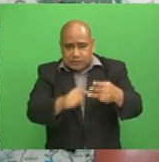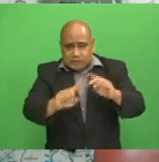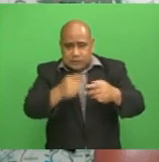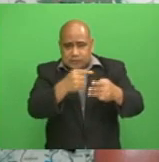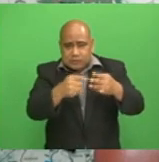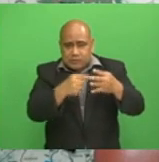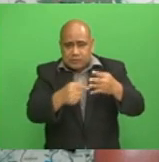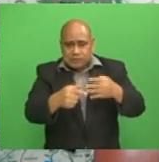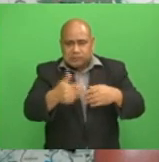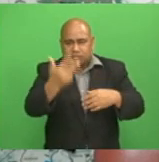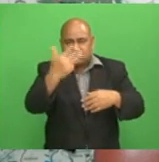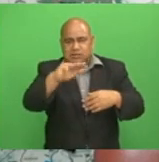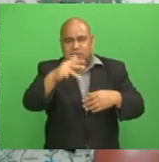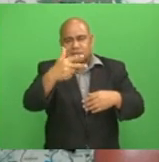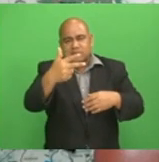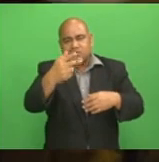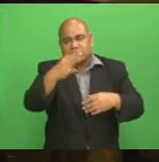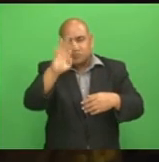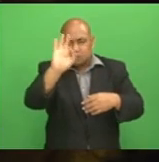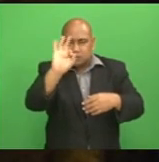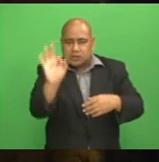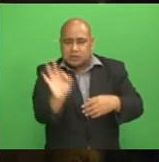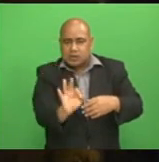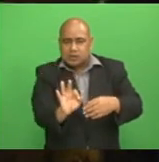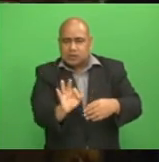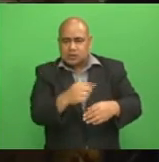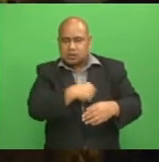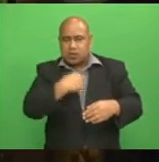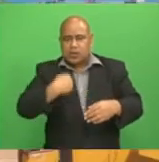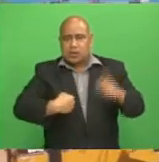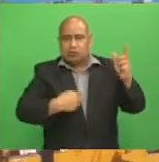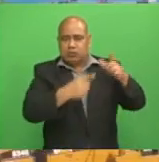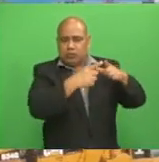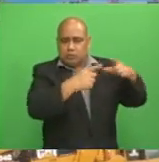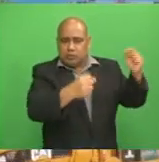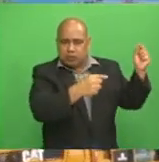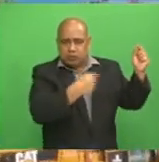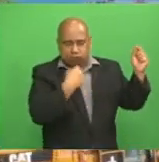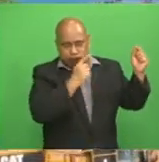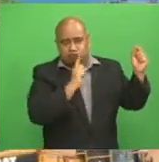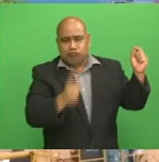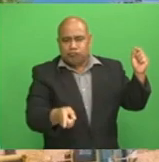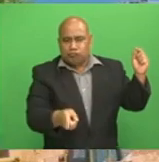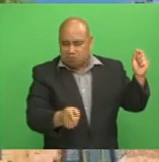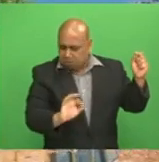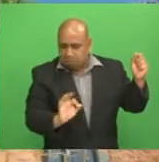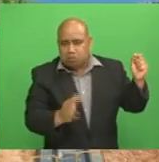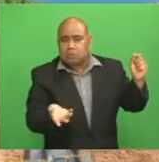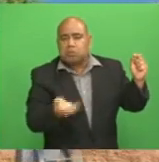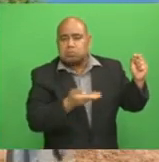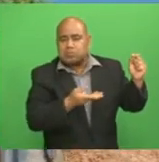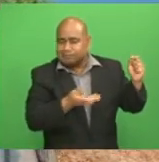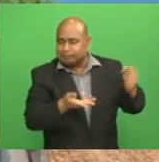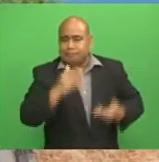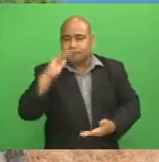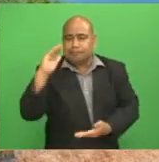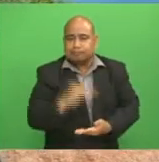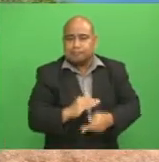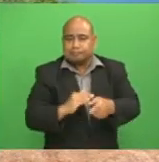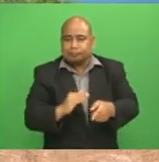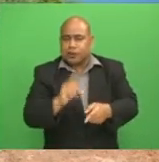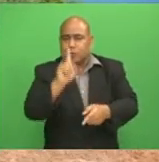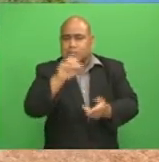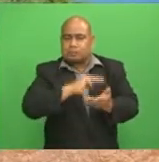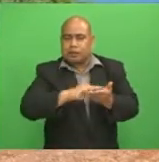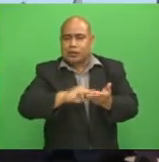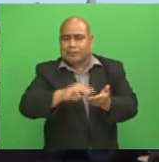to two markets, Japan and China. Fiji exported 3 consignments of wood chips worth $21 million last month, but this is